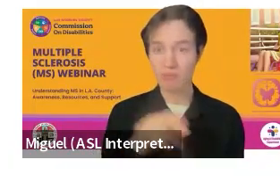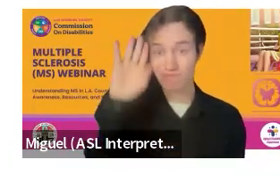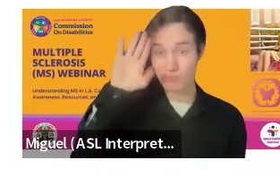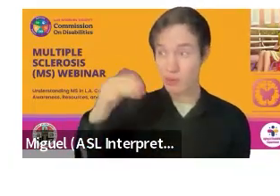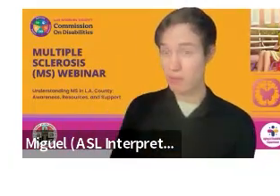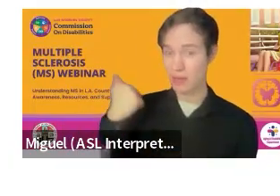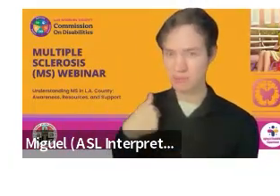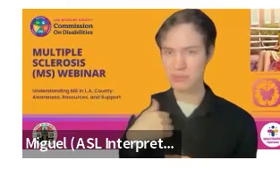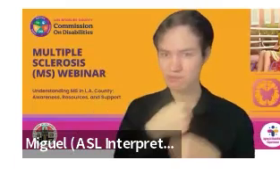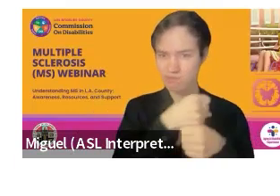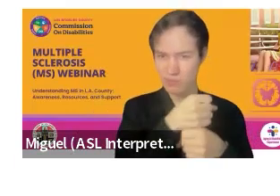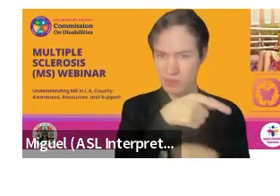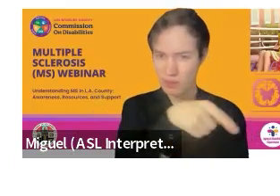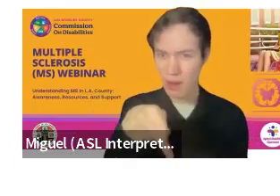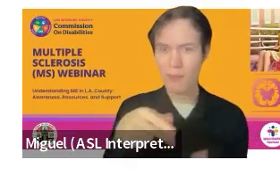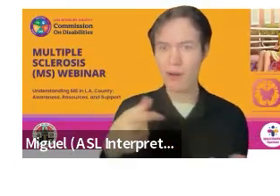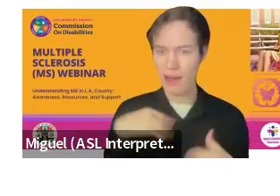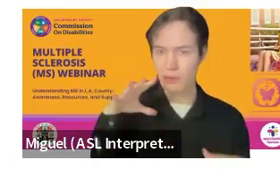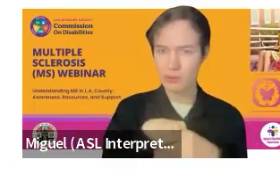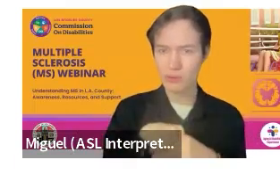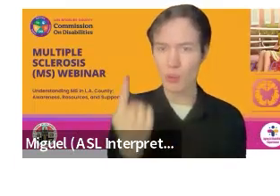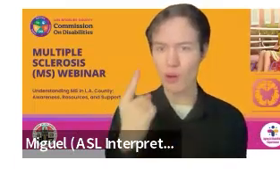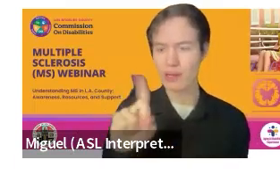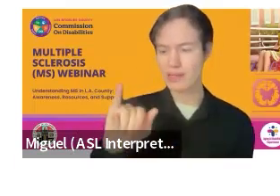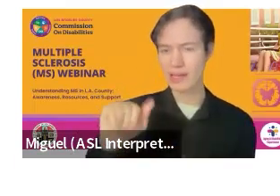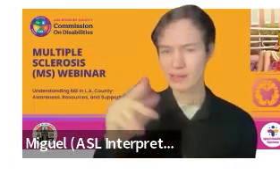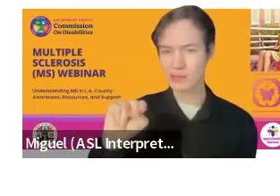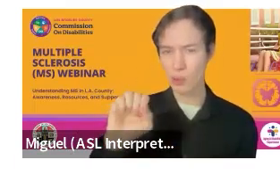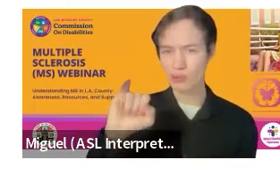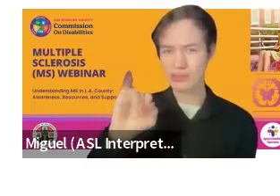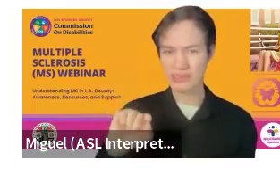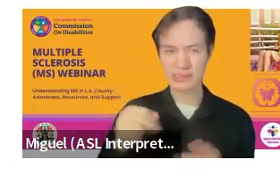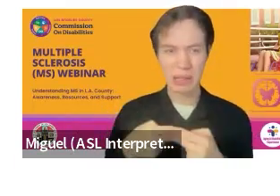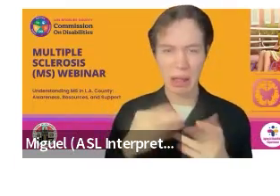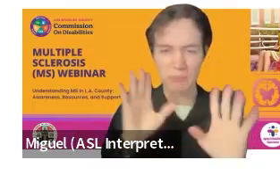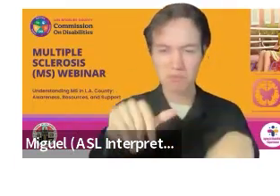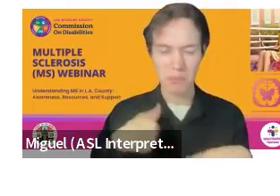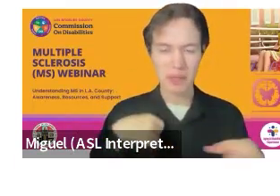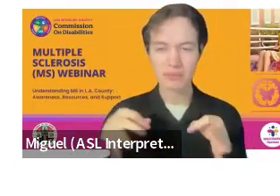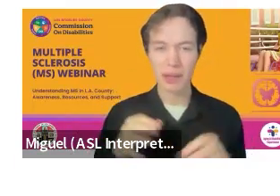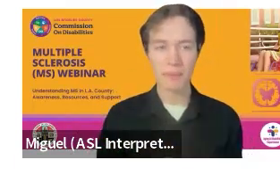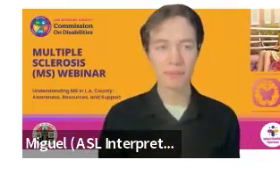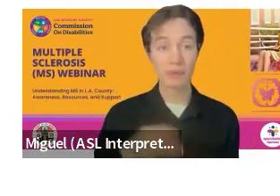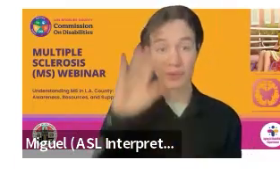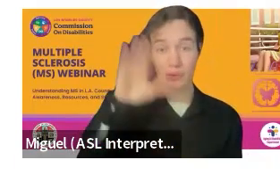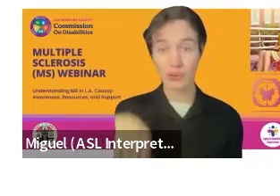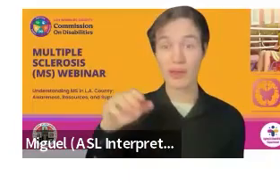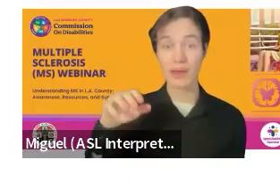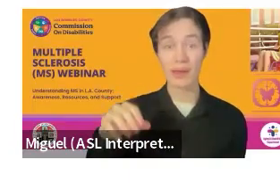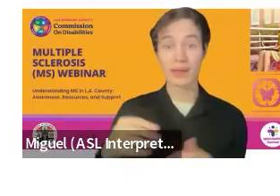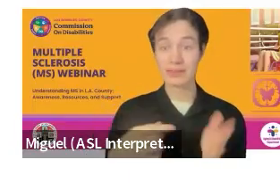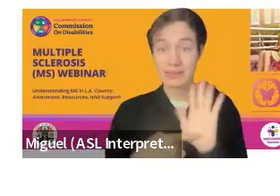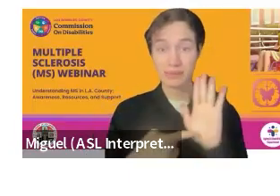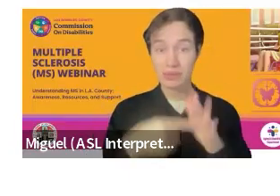slide that basically reviewed the symptoms of MS. I can just let you know though. So the classic symptoms of MS are actually vision loss in